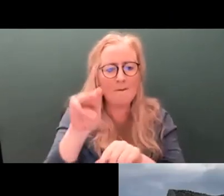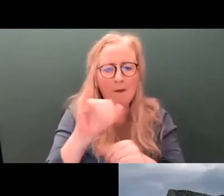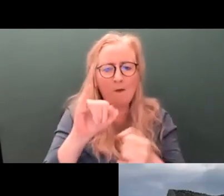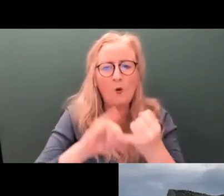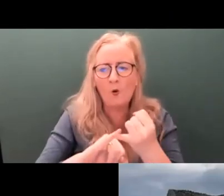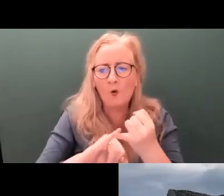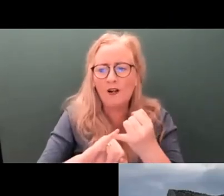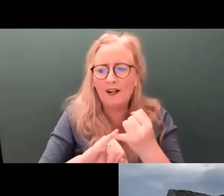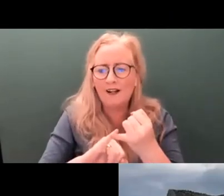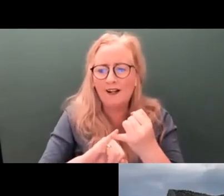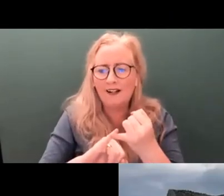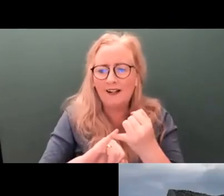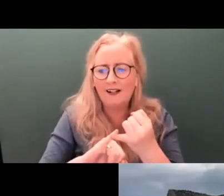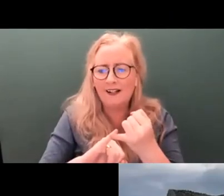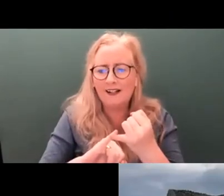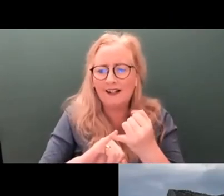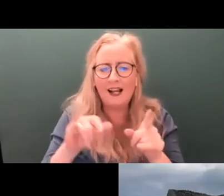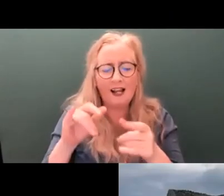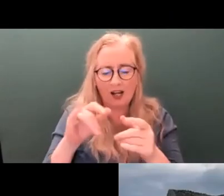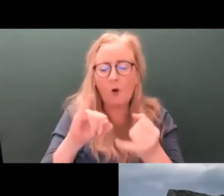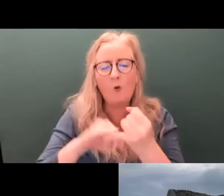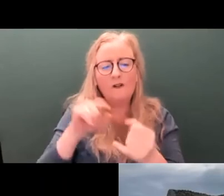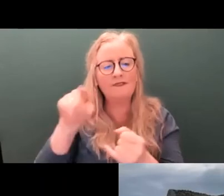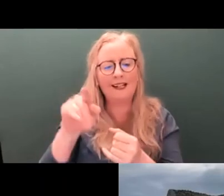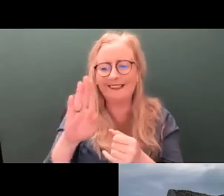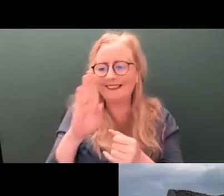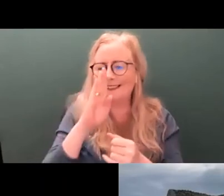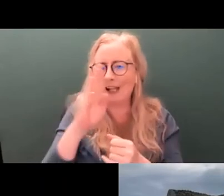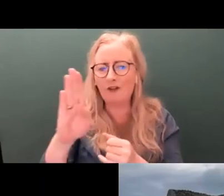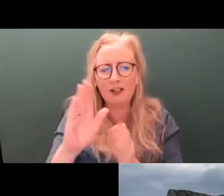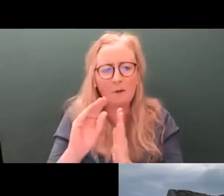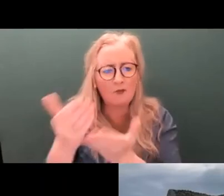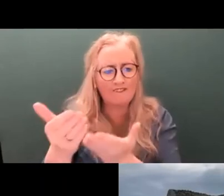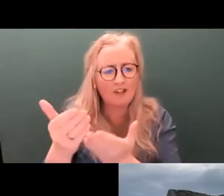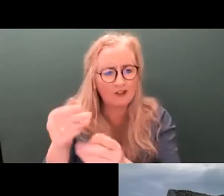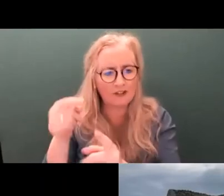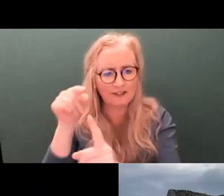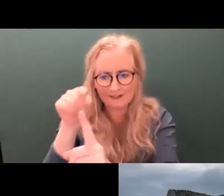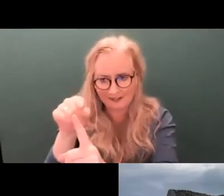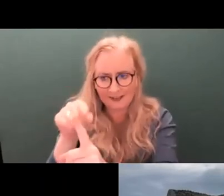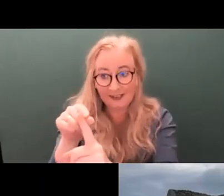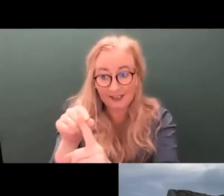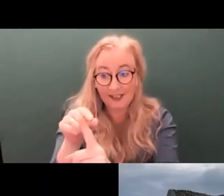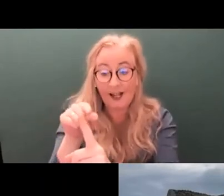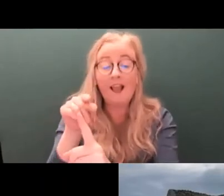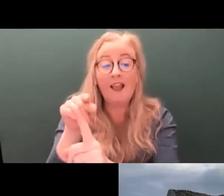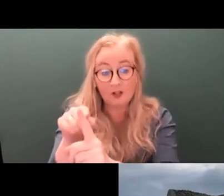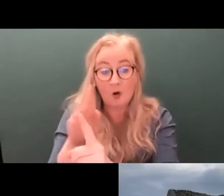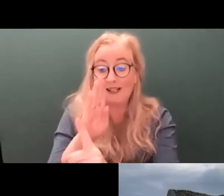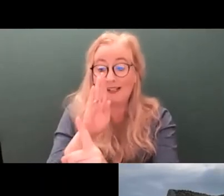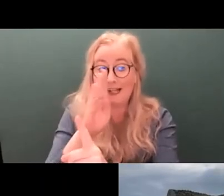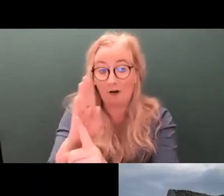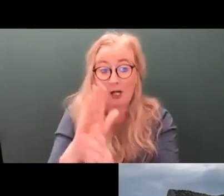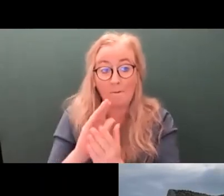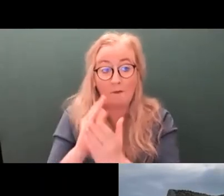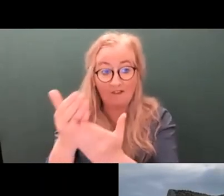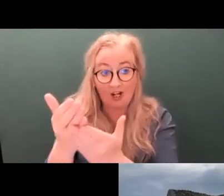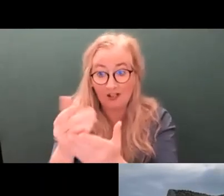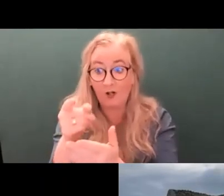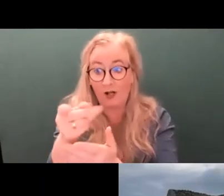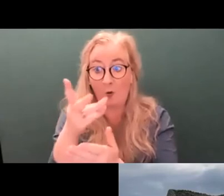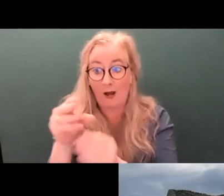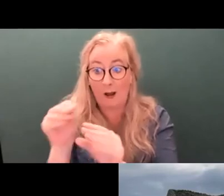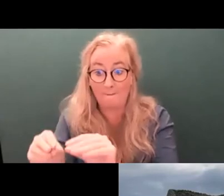indirect provision. And of course, then some will move from direct provision into the community